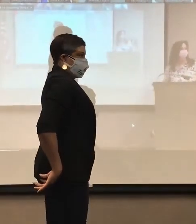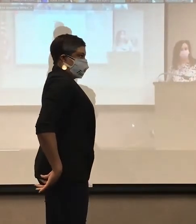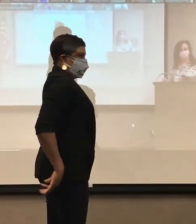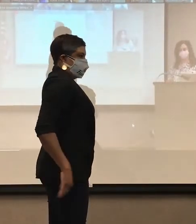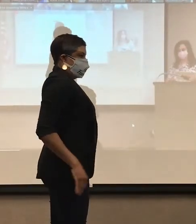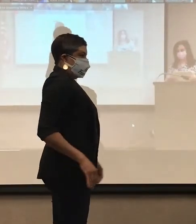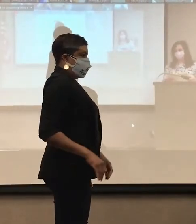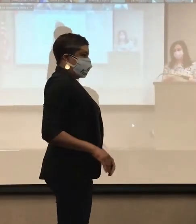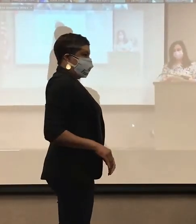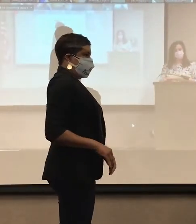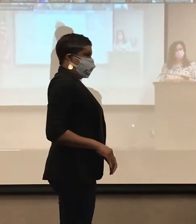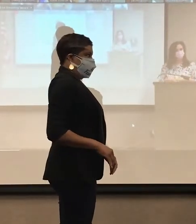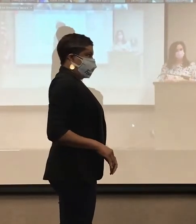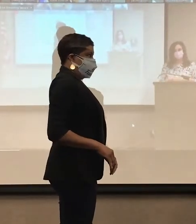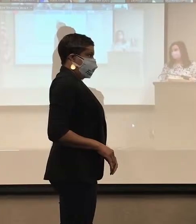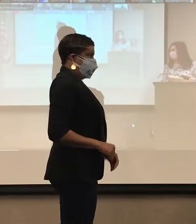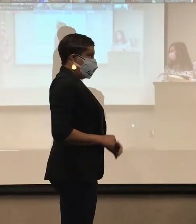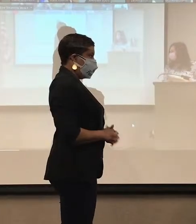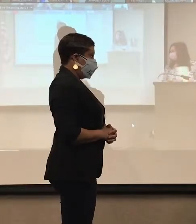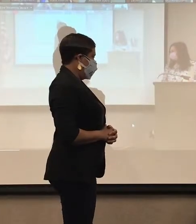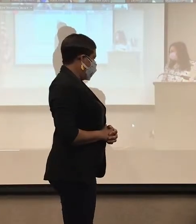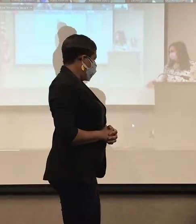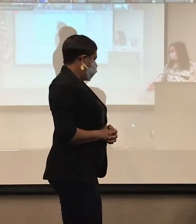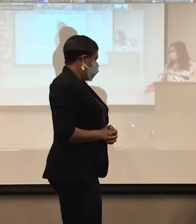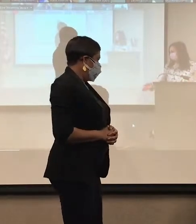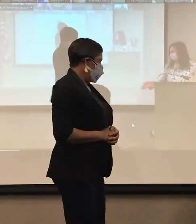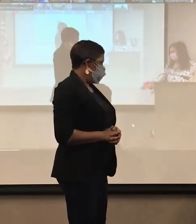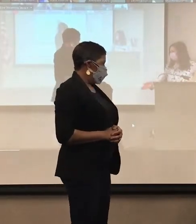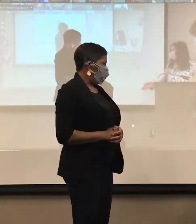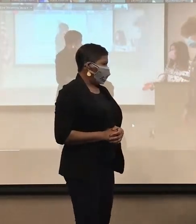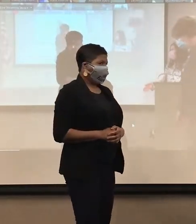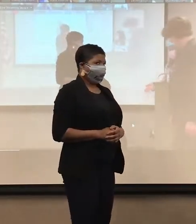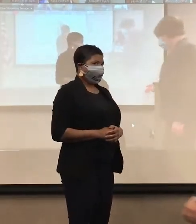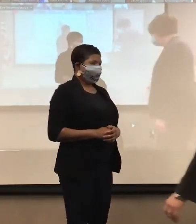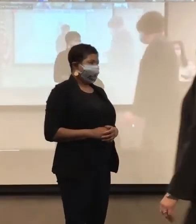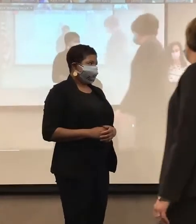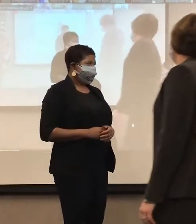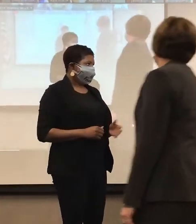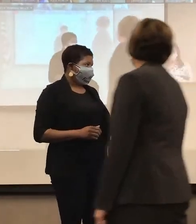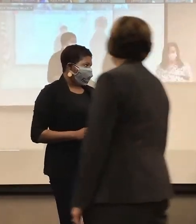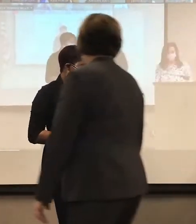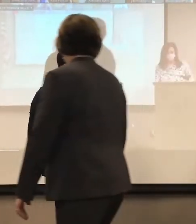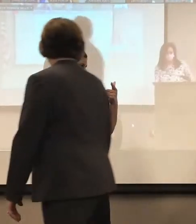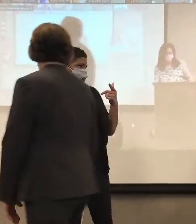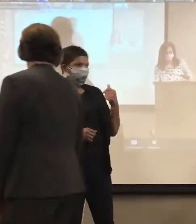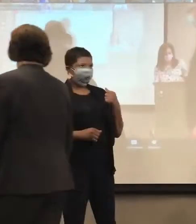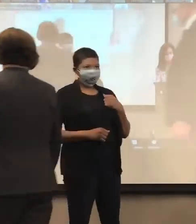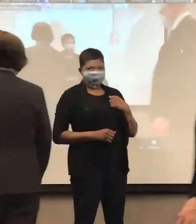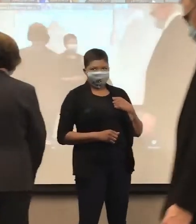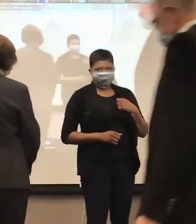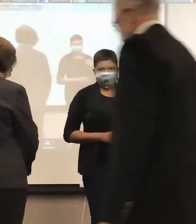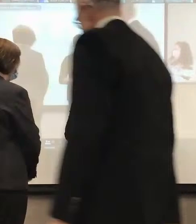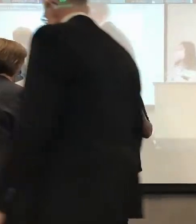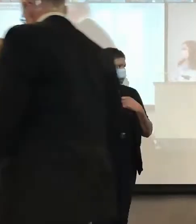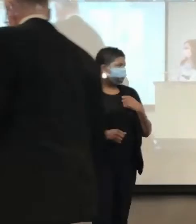will be able to watch it. Yeah, if you want to just stand. Okay. Sure.